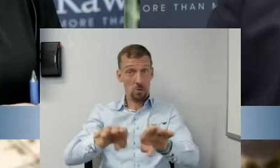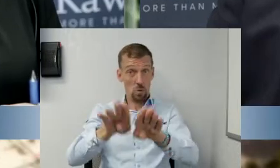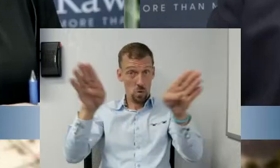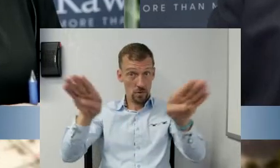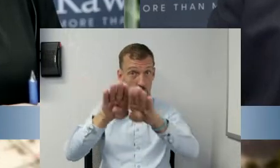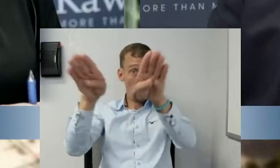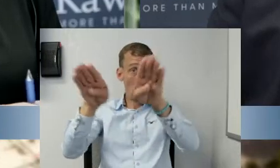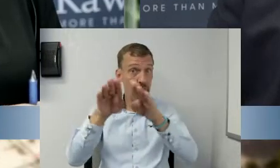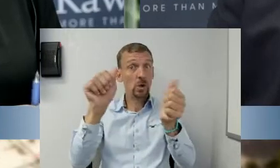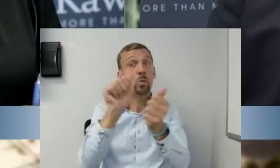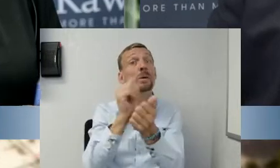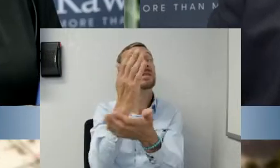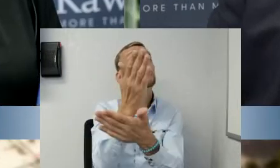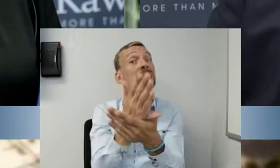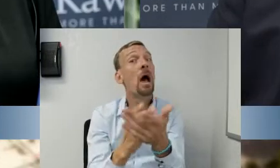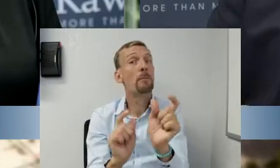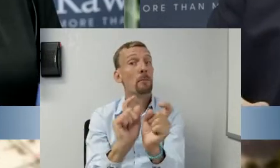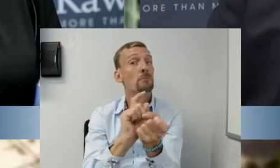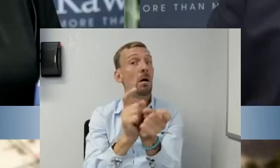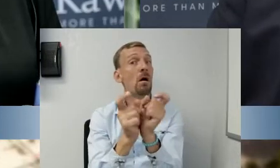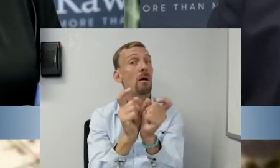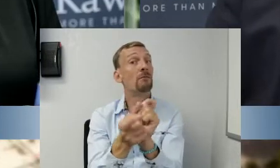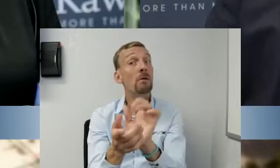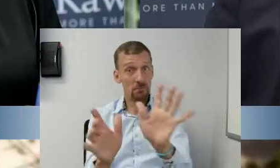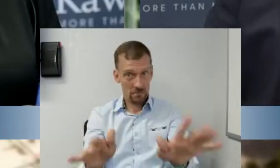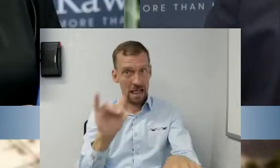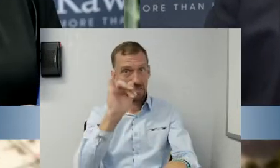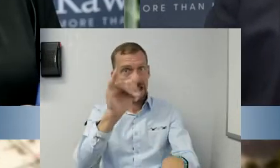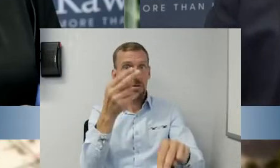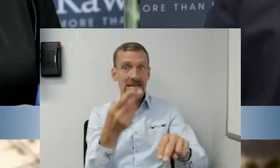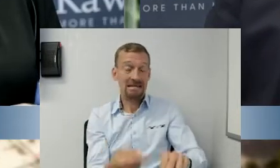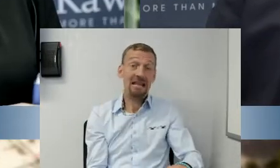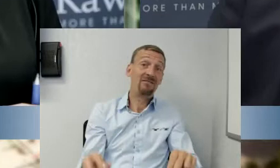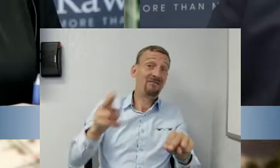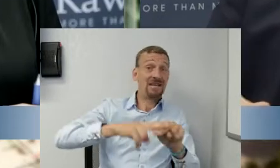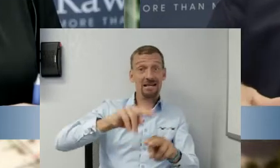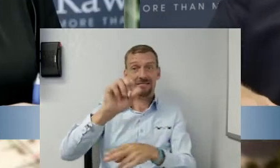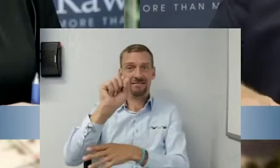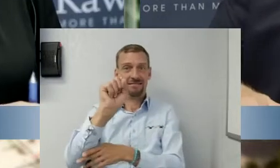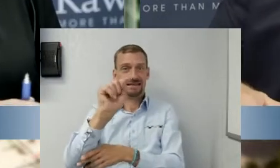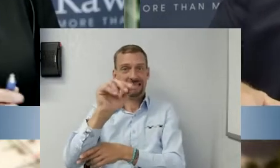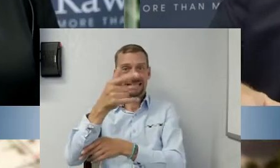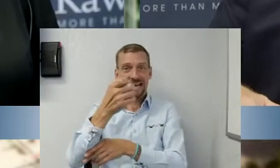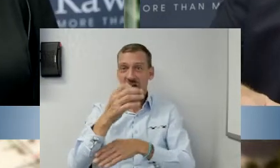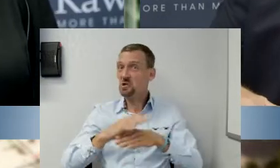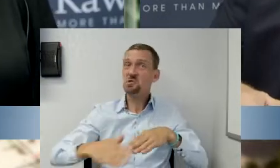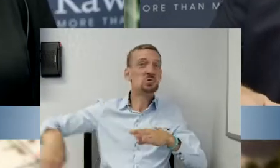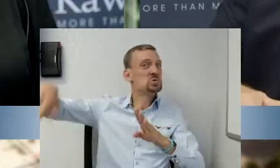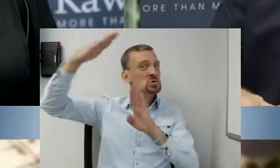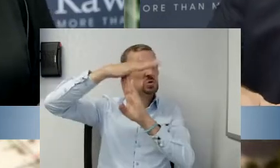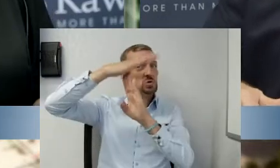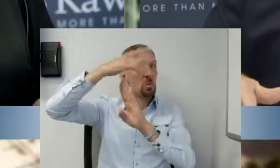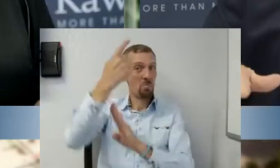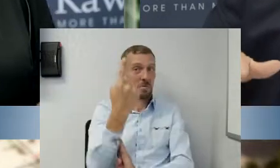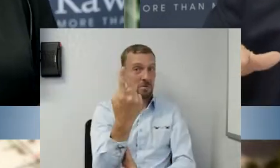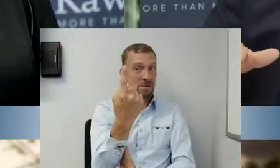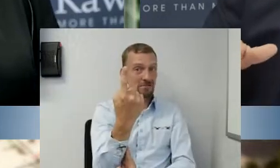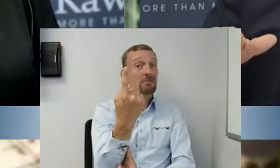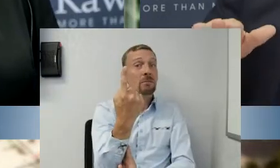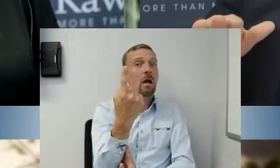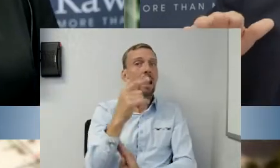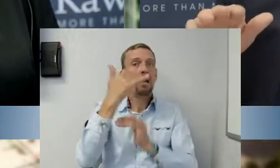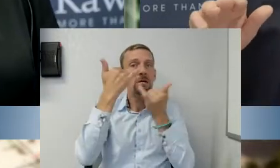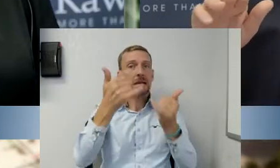up with certain modifications. So that was the advanced stage. So because we were able to